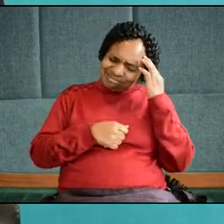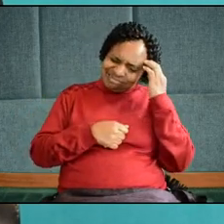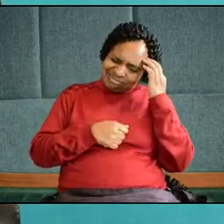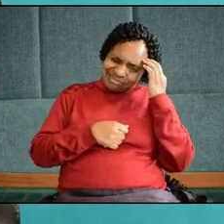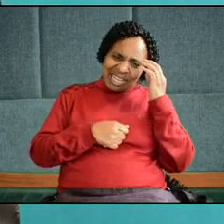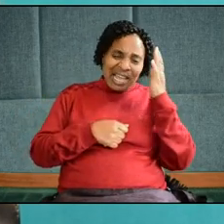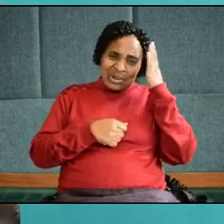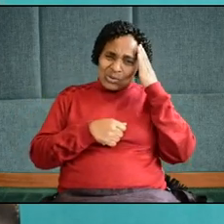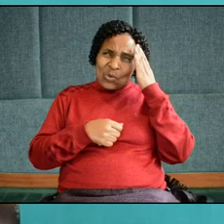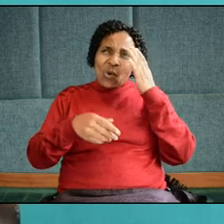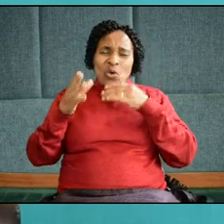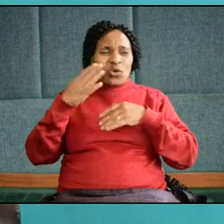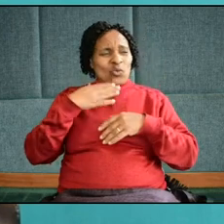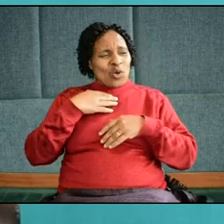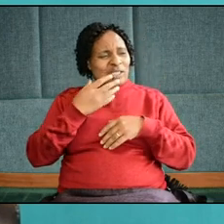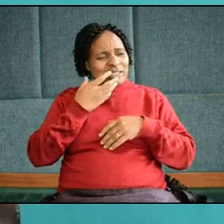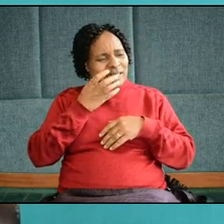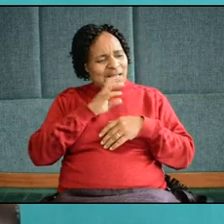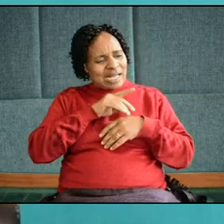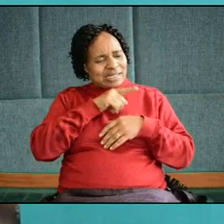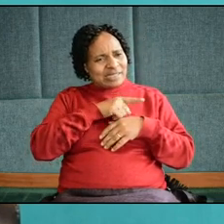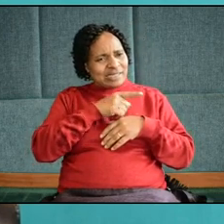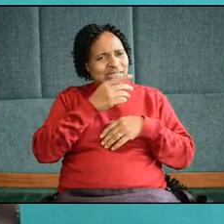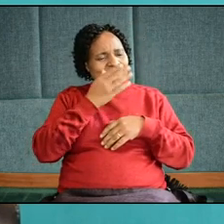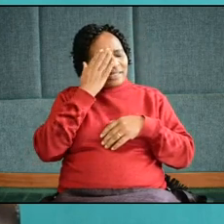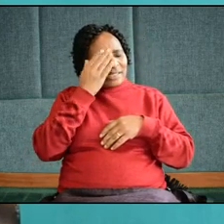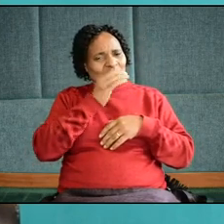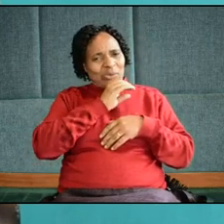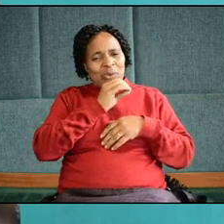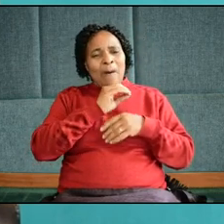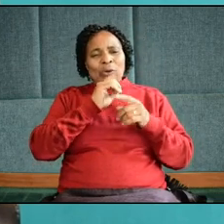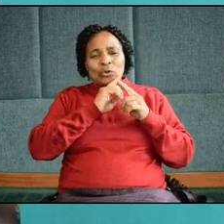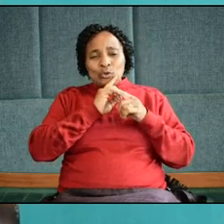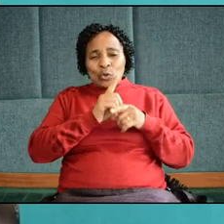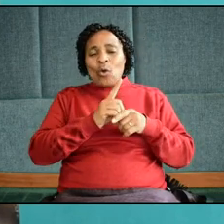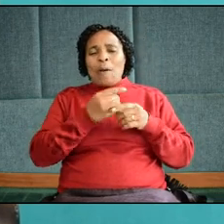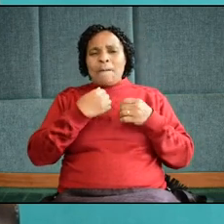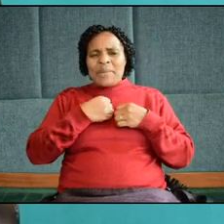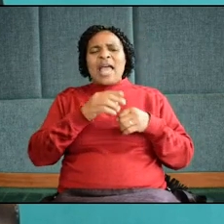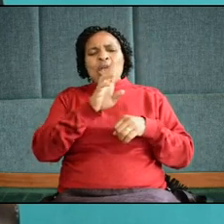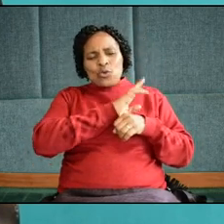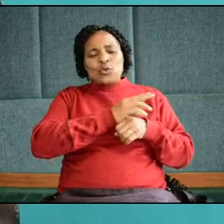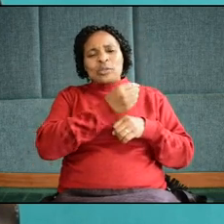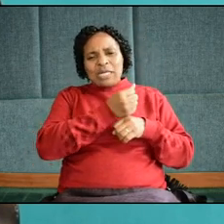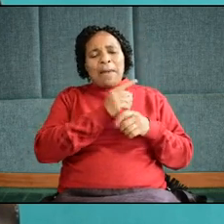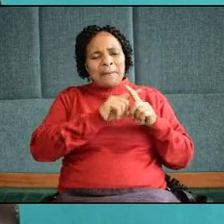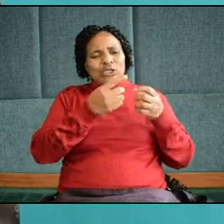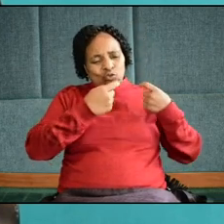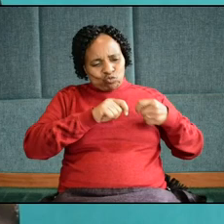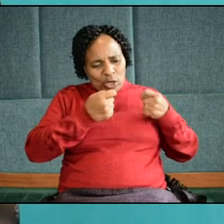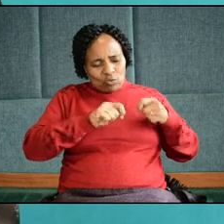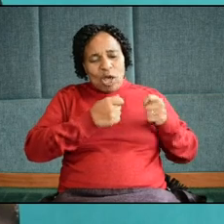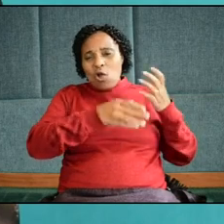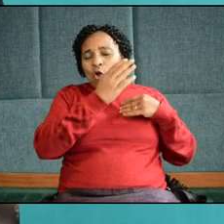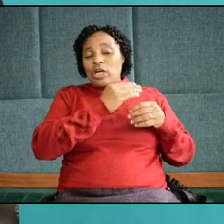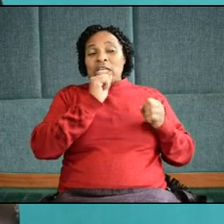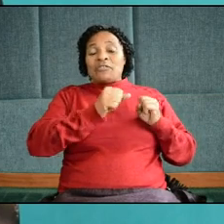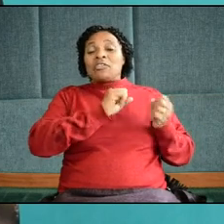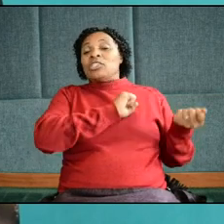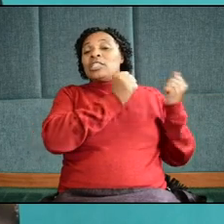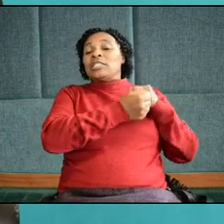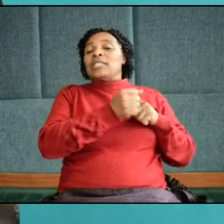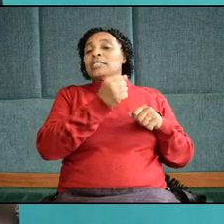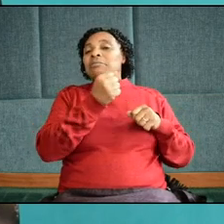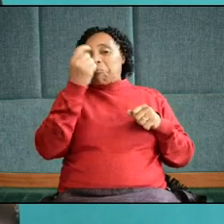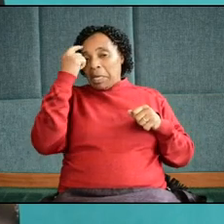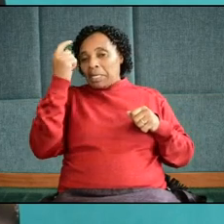I know God will not want me to curse the Israelites, so I might lose on the money, but let me just try. God might change his mind. And that's why you see the